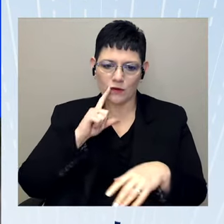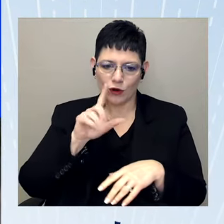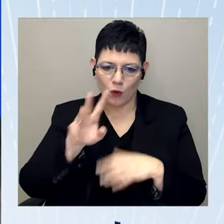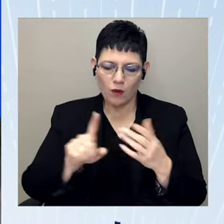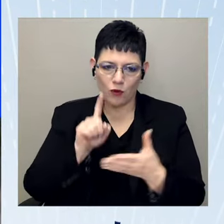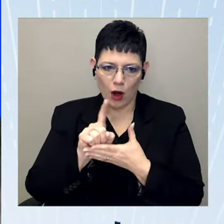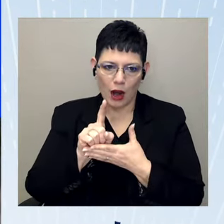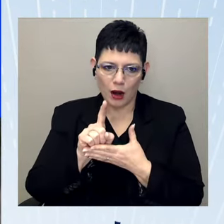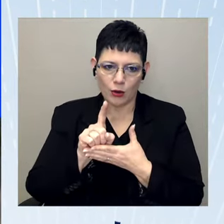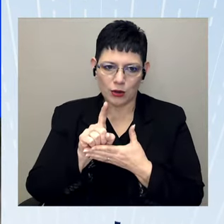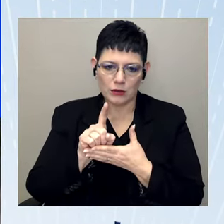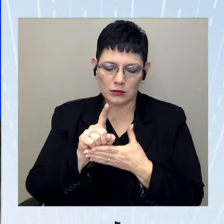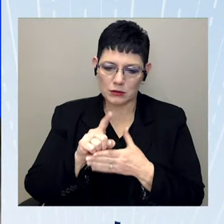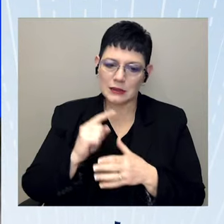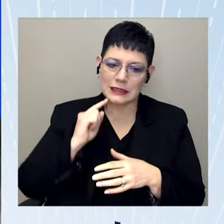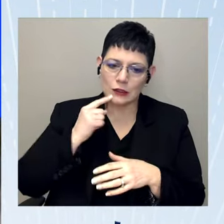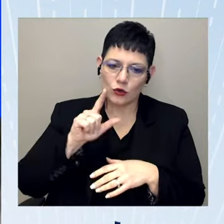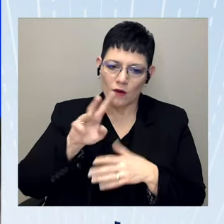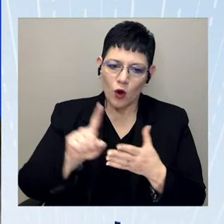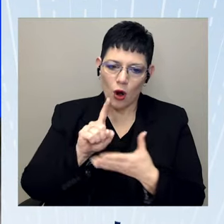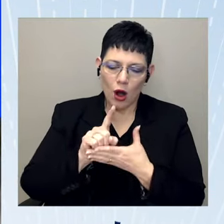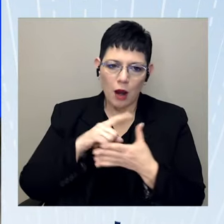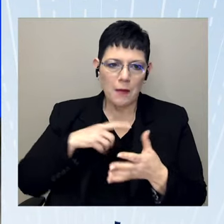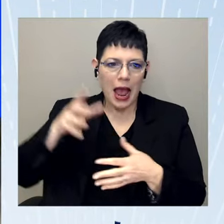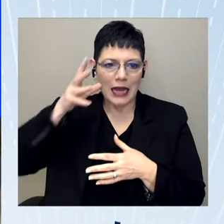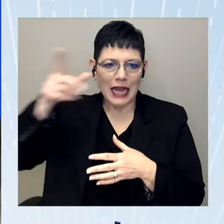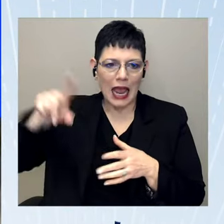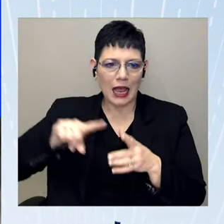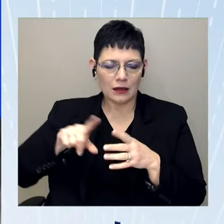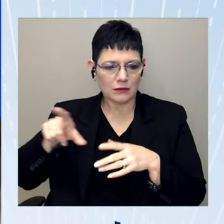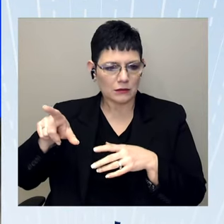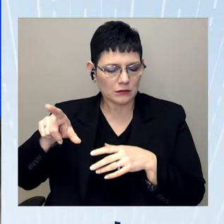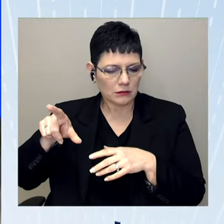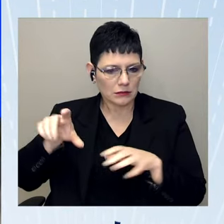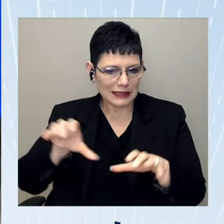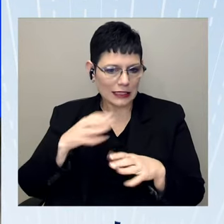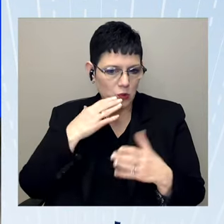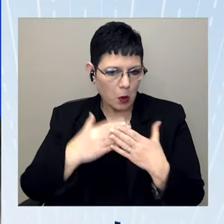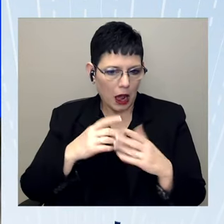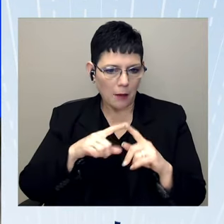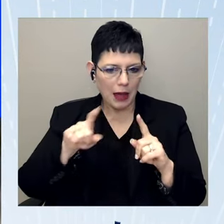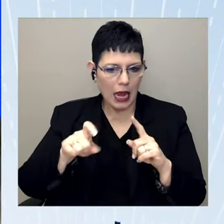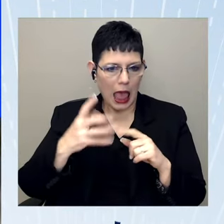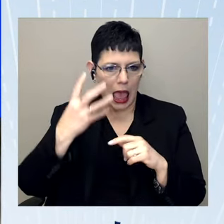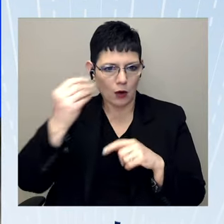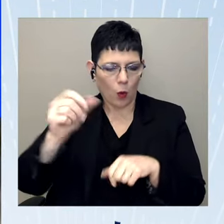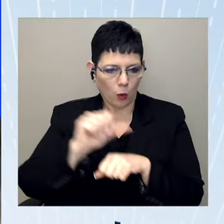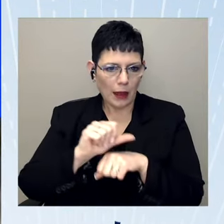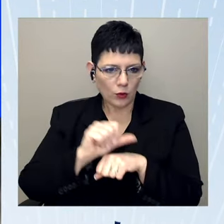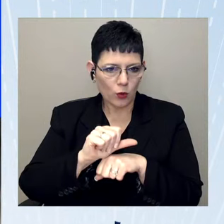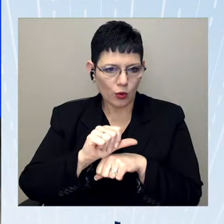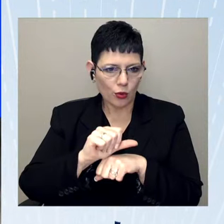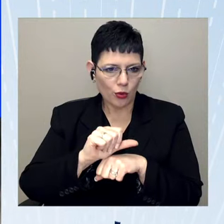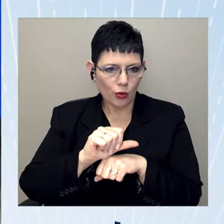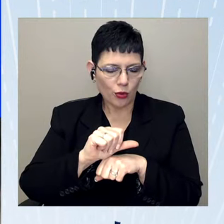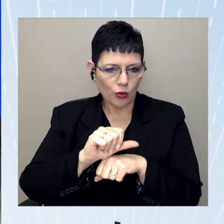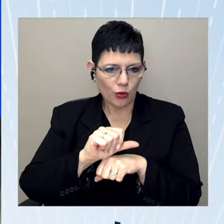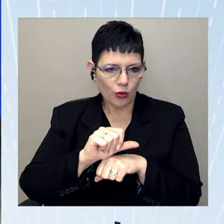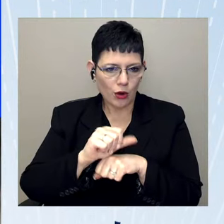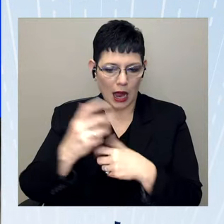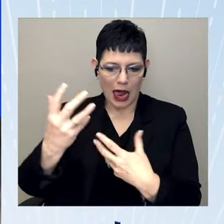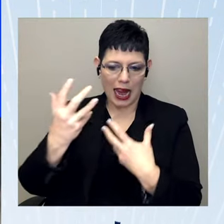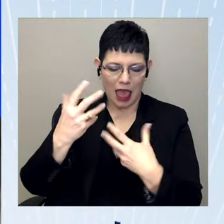extreme 24 hours. My husband started the shift. He did quite well, but then he had to go to work, right? He left me in the care of